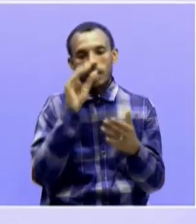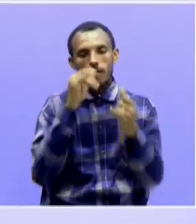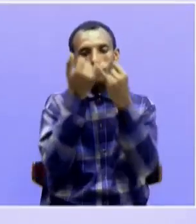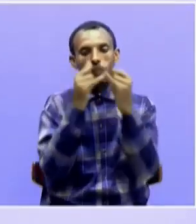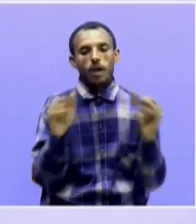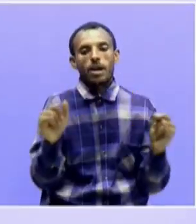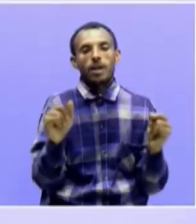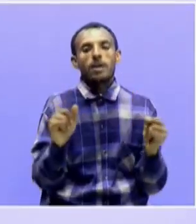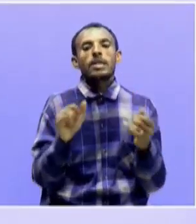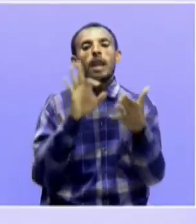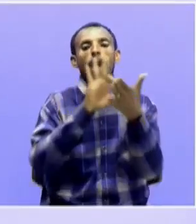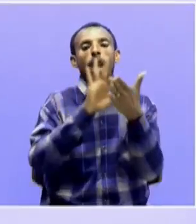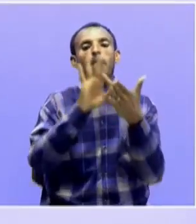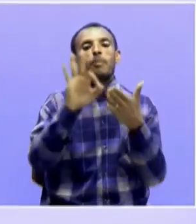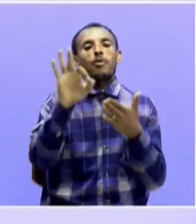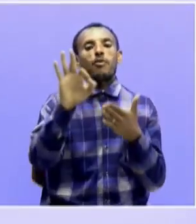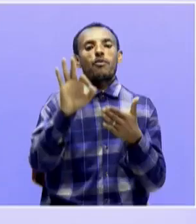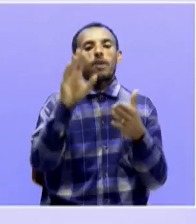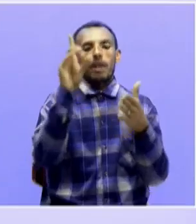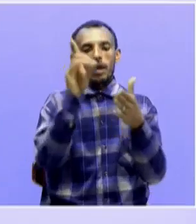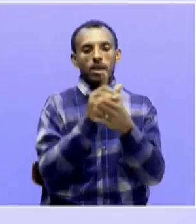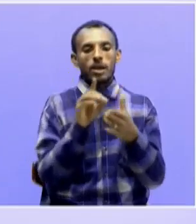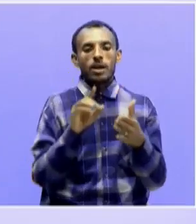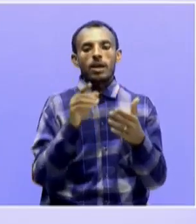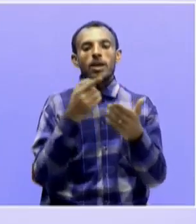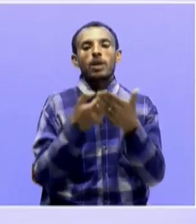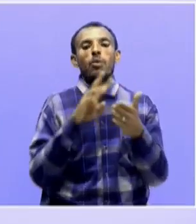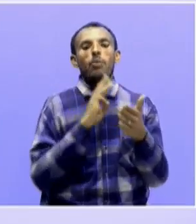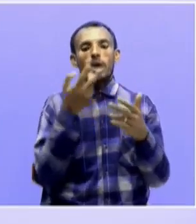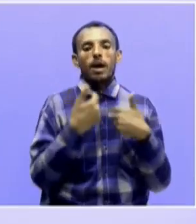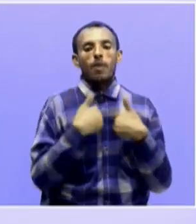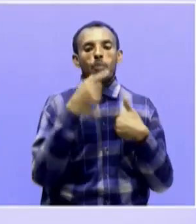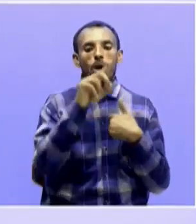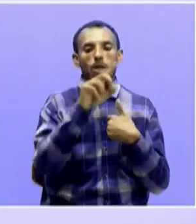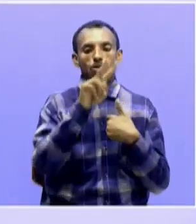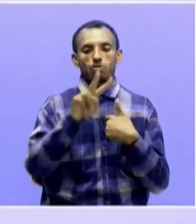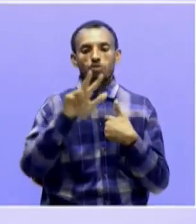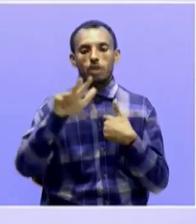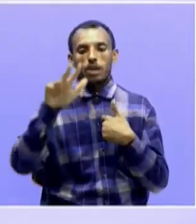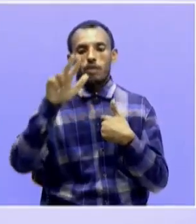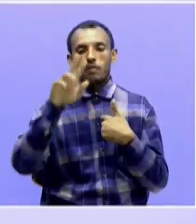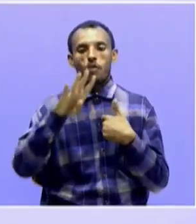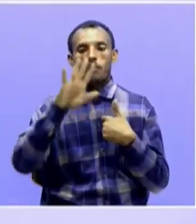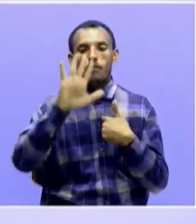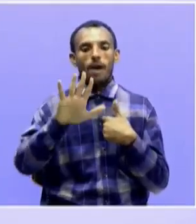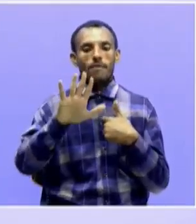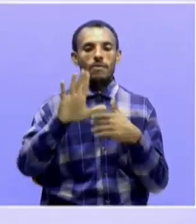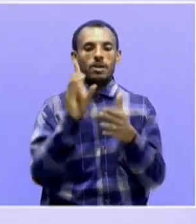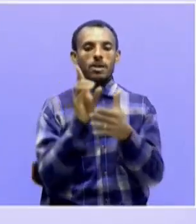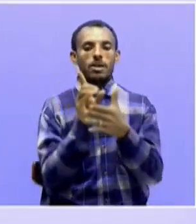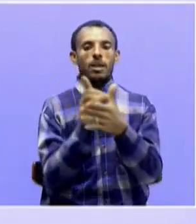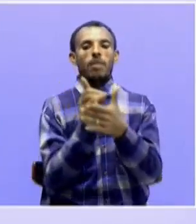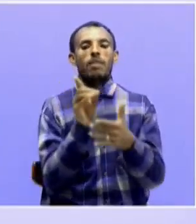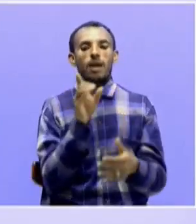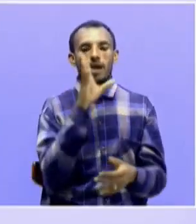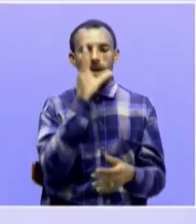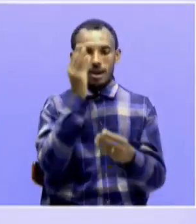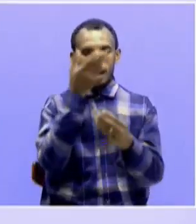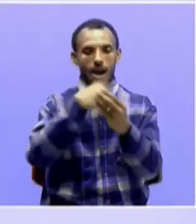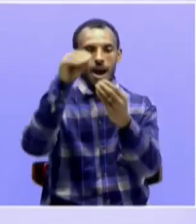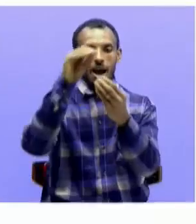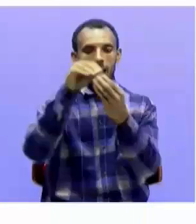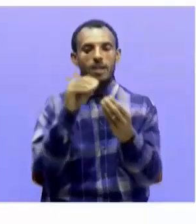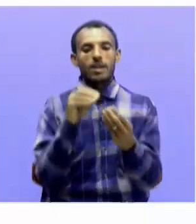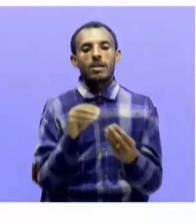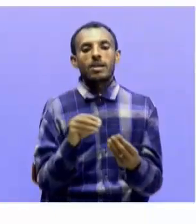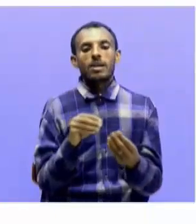the number of data. Here we have 1, 2, 3, 4, 5 data. Therefore, here the mean